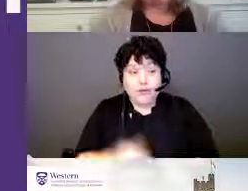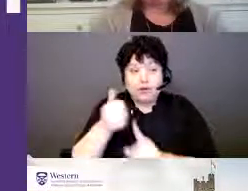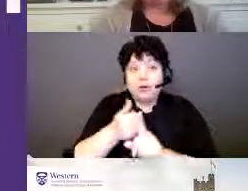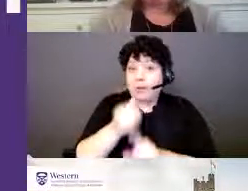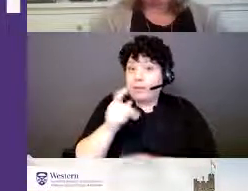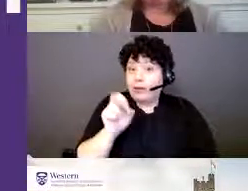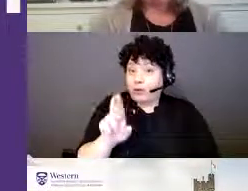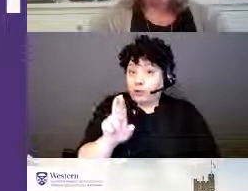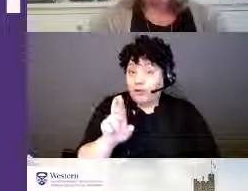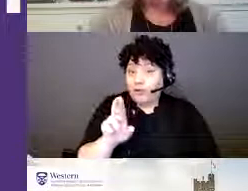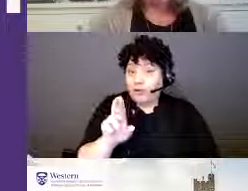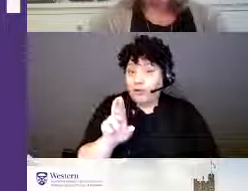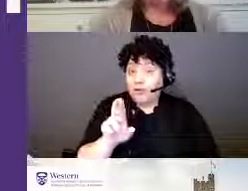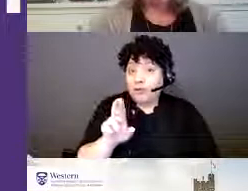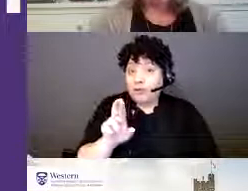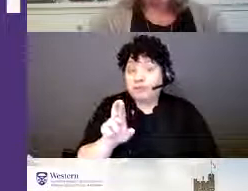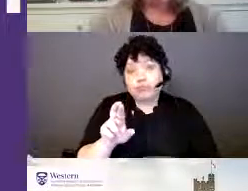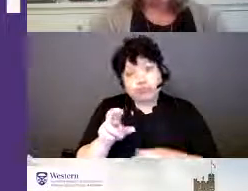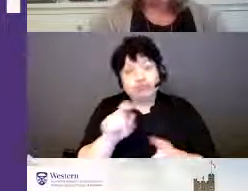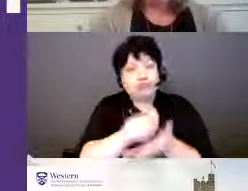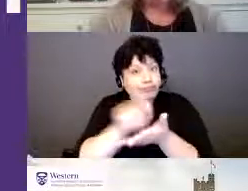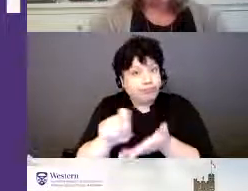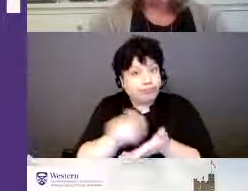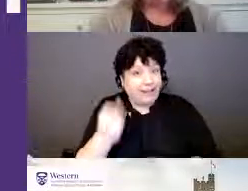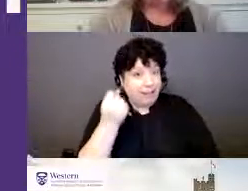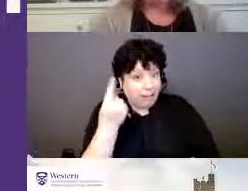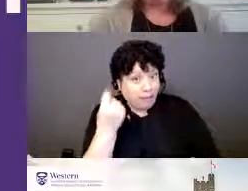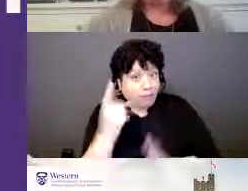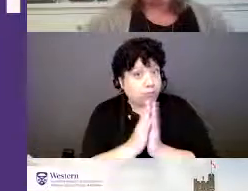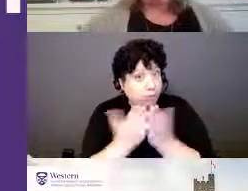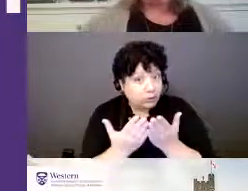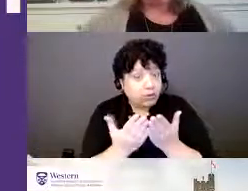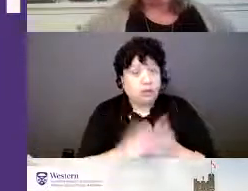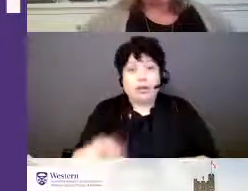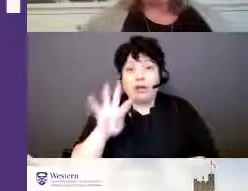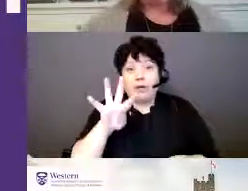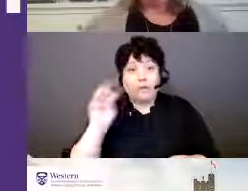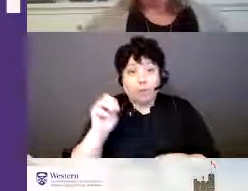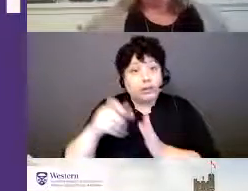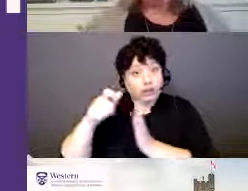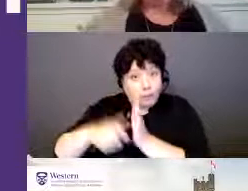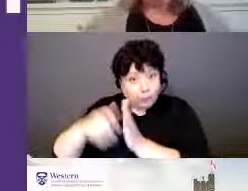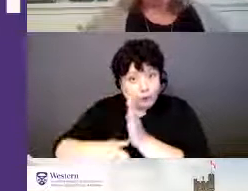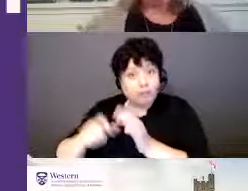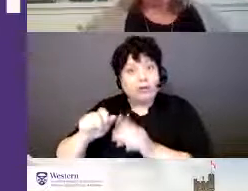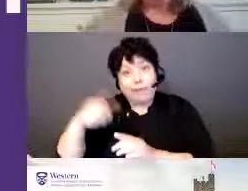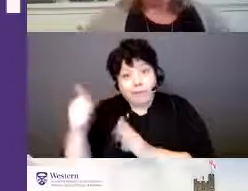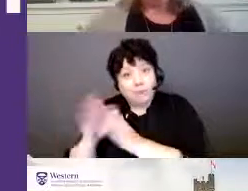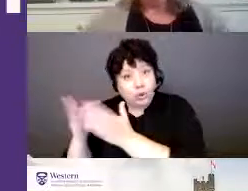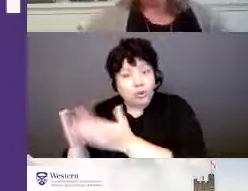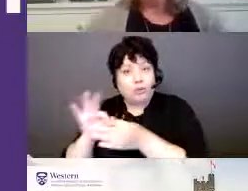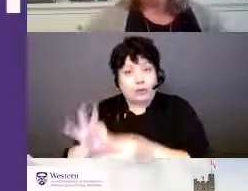is, he's co-authored 11 books, 40 chapters and 80 articles related to